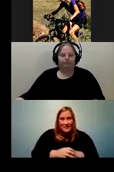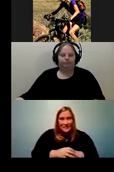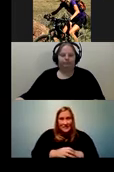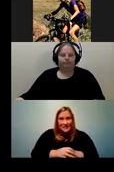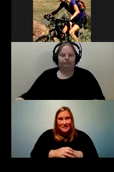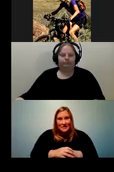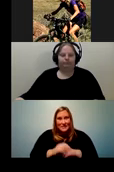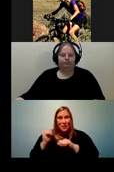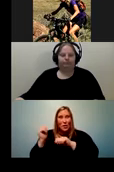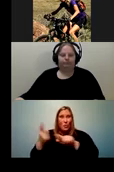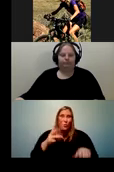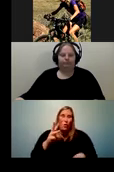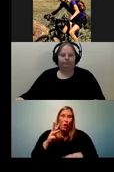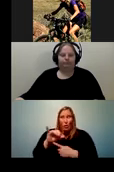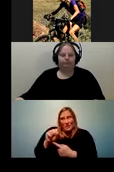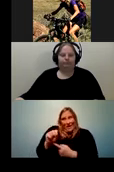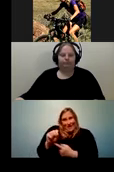we're all Wisconsinites.